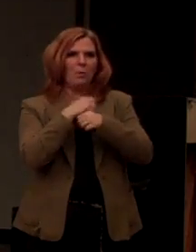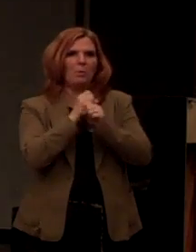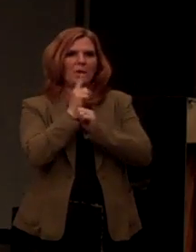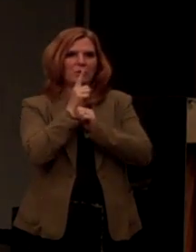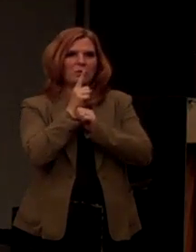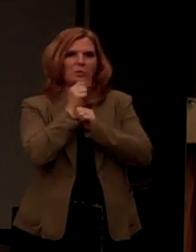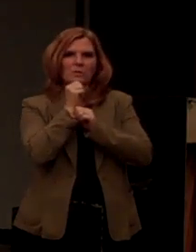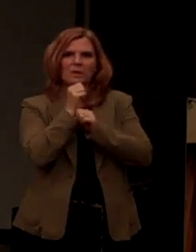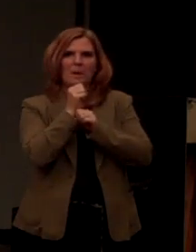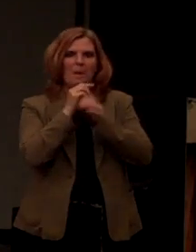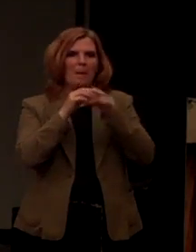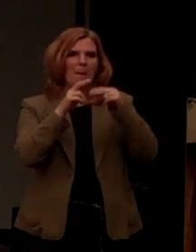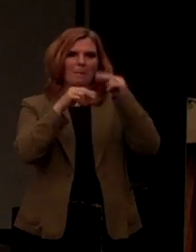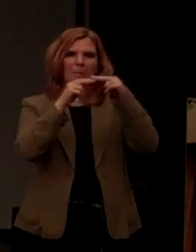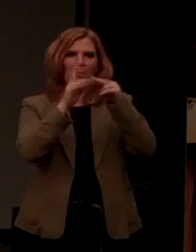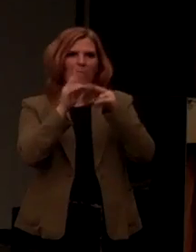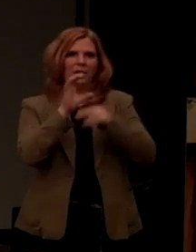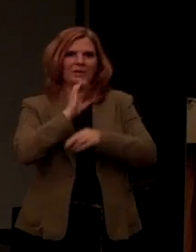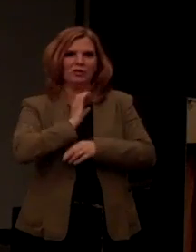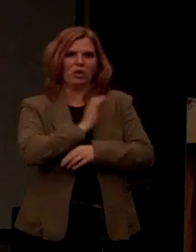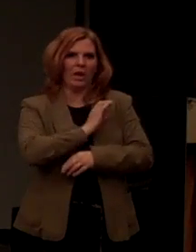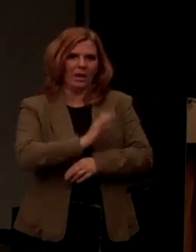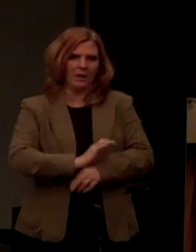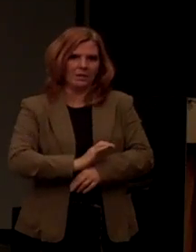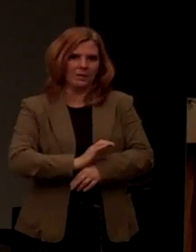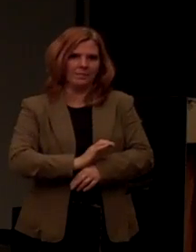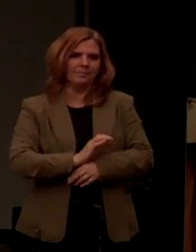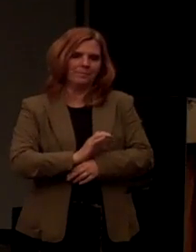Okay, that kind of sums up the